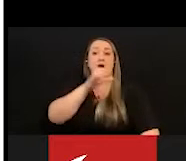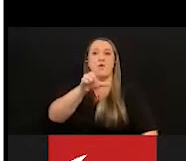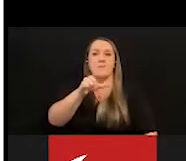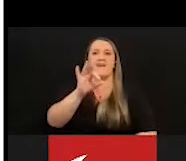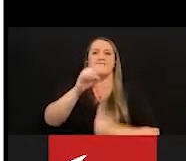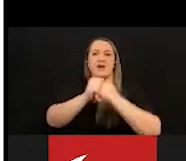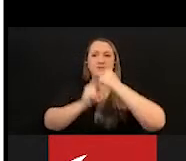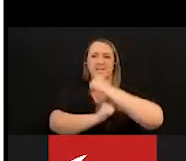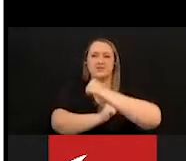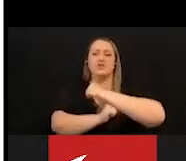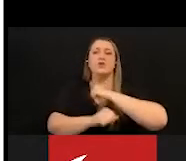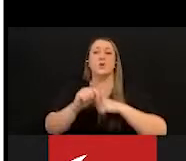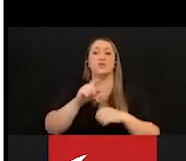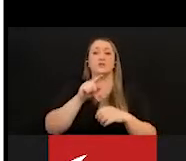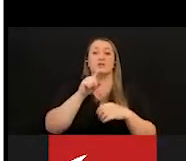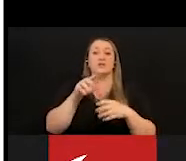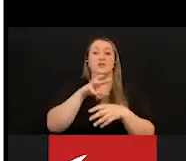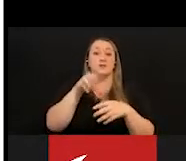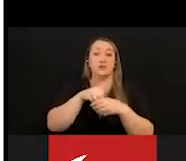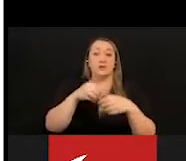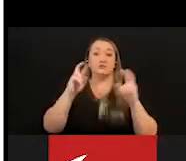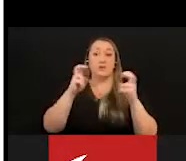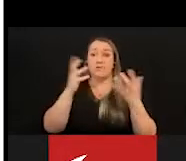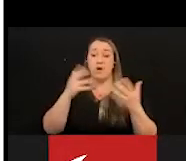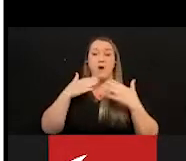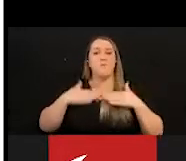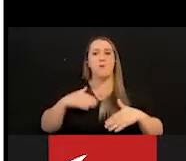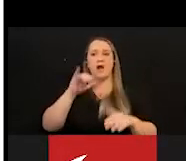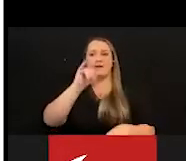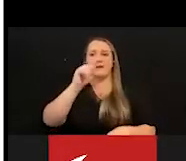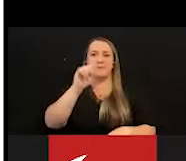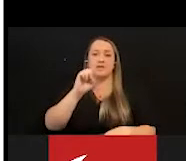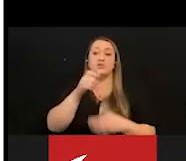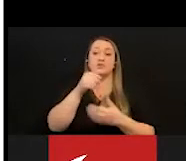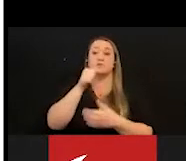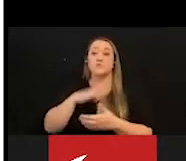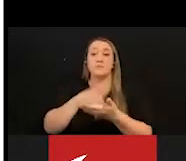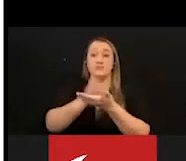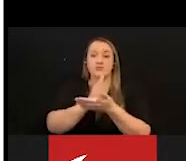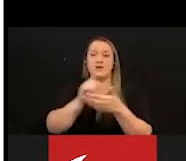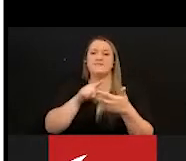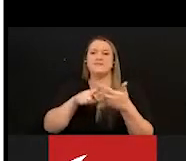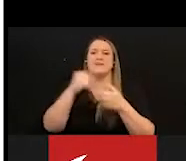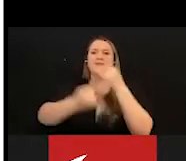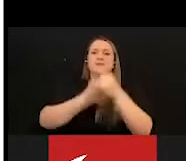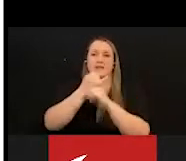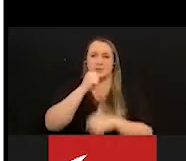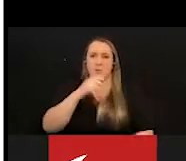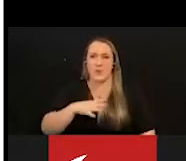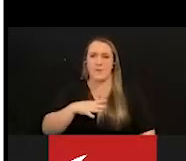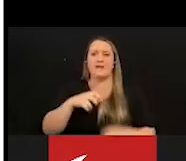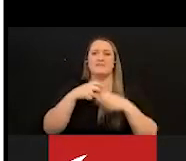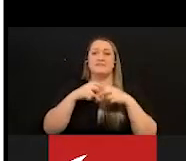educates women on topics including body image, women's rights, and international women's issues. Her research